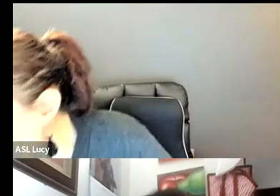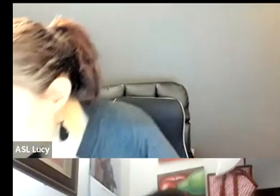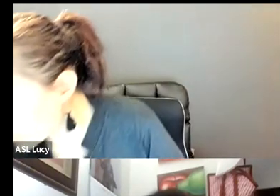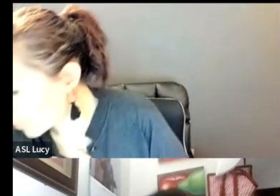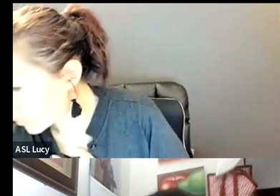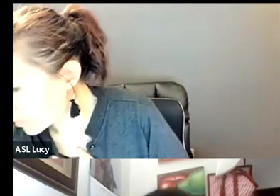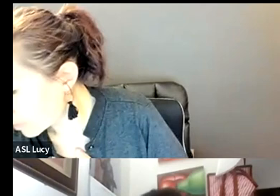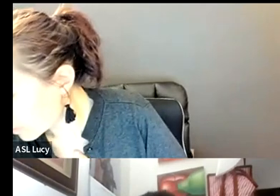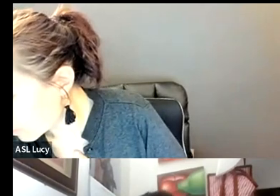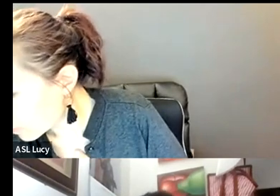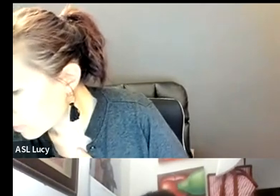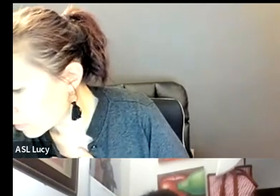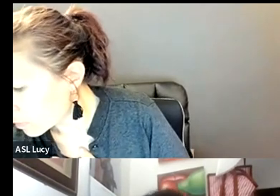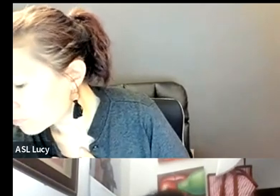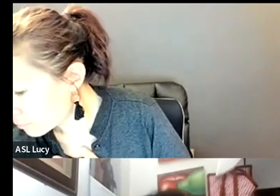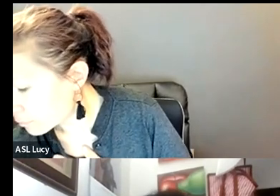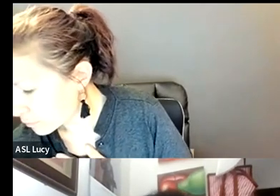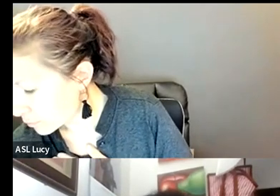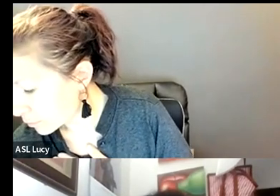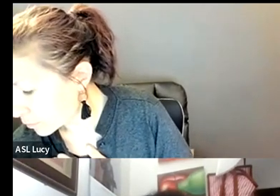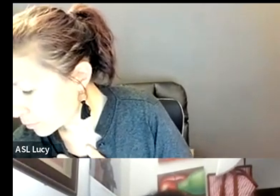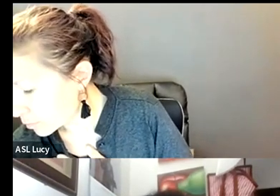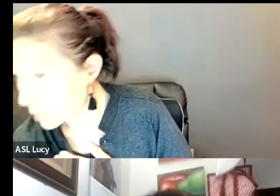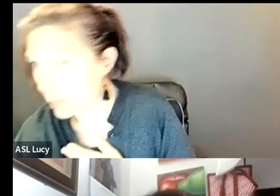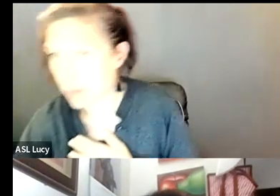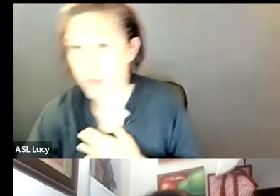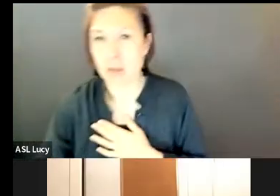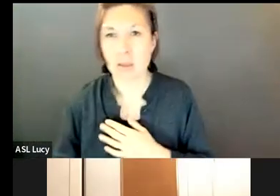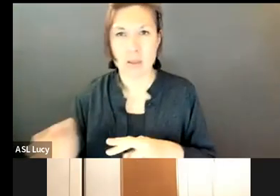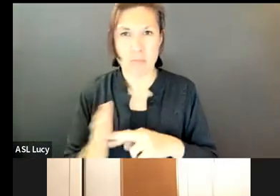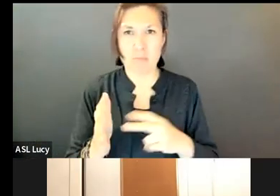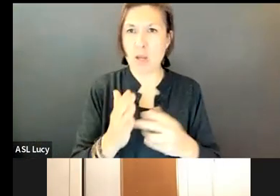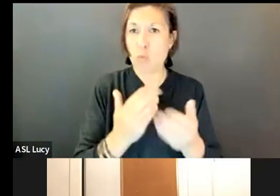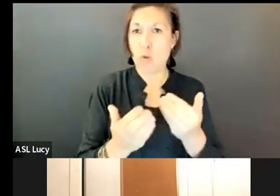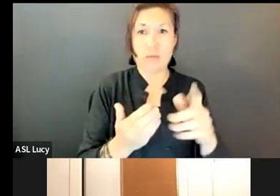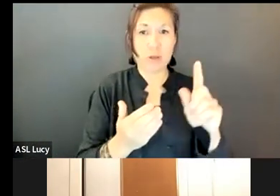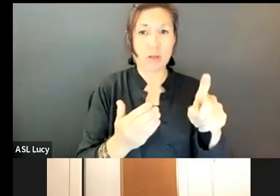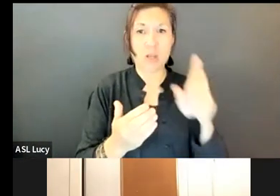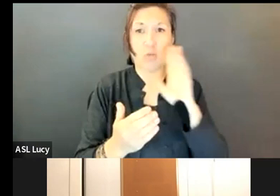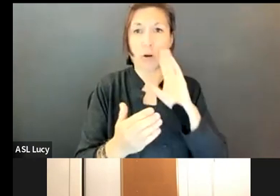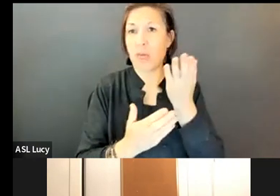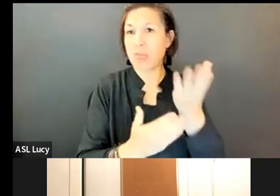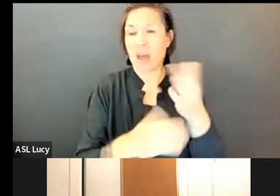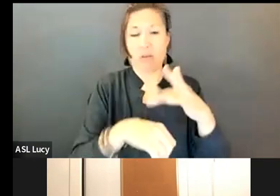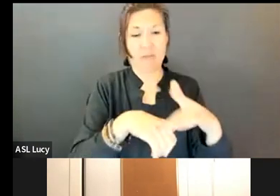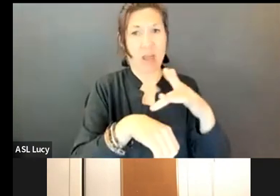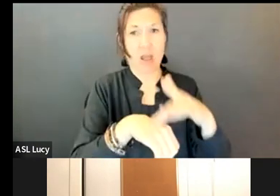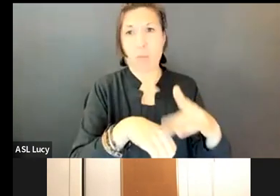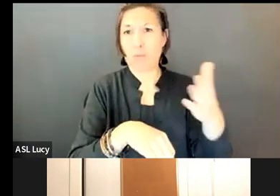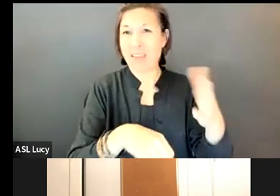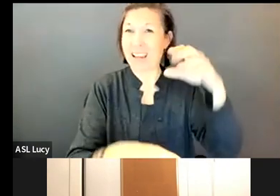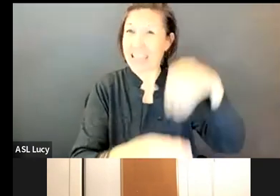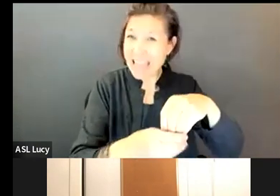where the student's living and with it where the family's living as opposed to having to kind of go across town uh or the city to get those